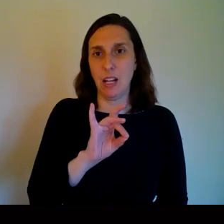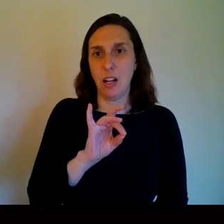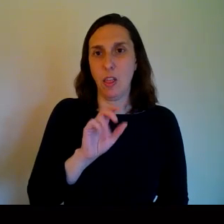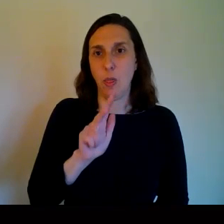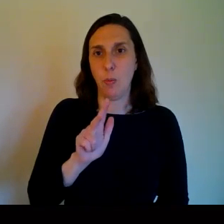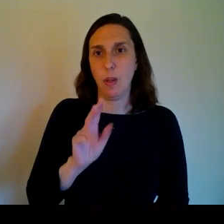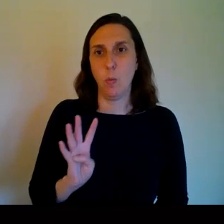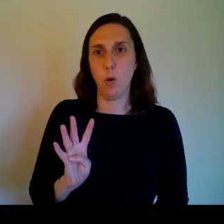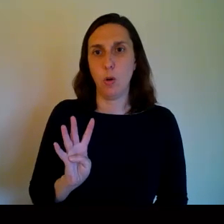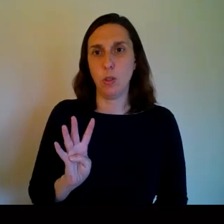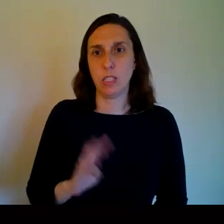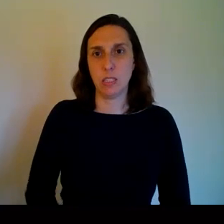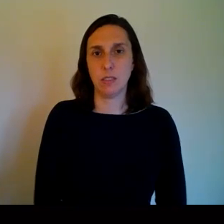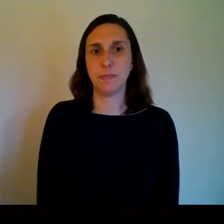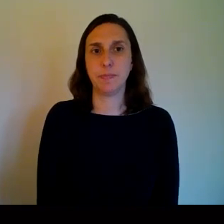Or,